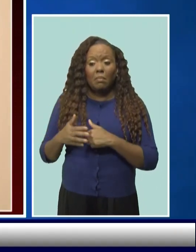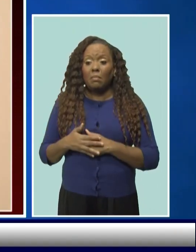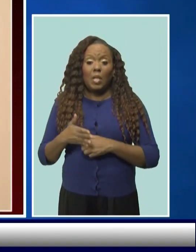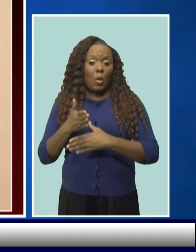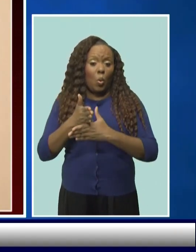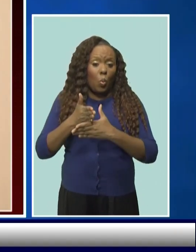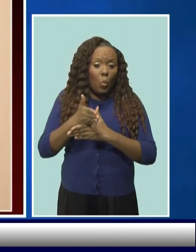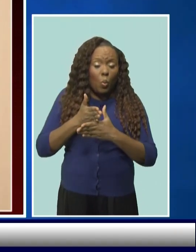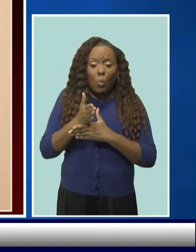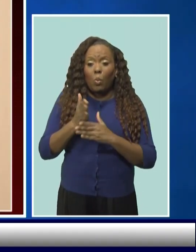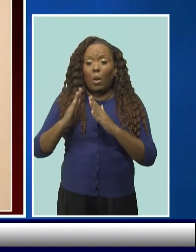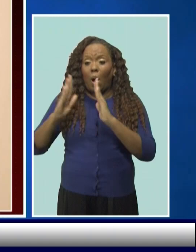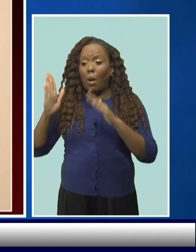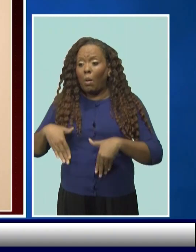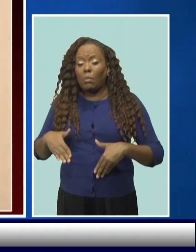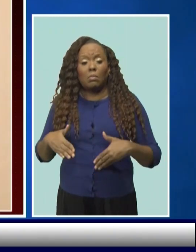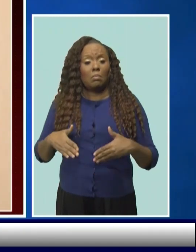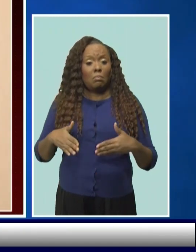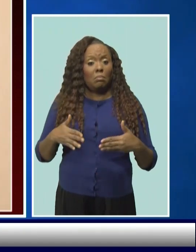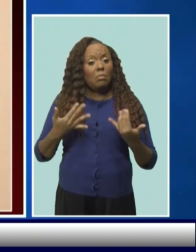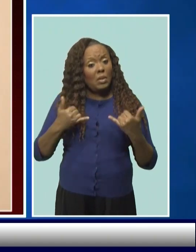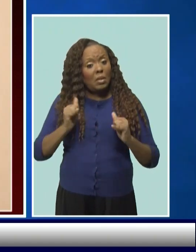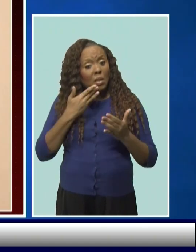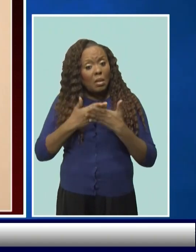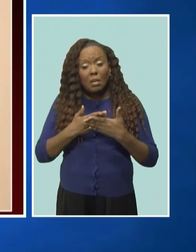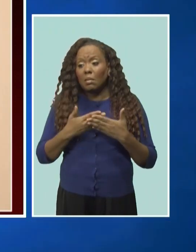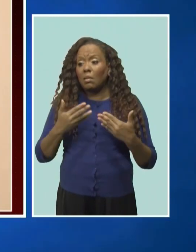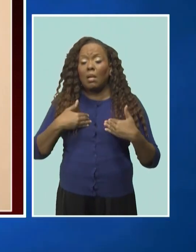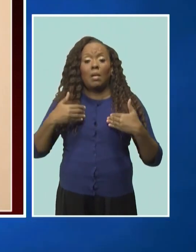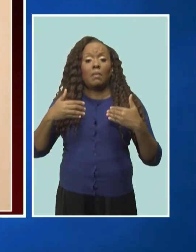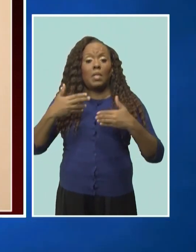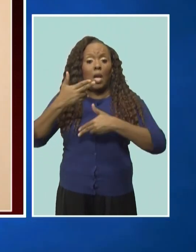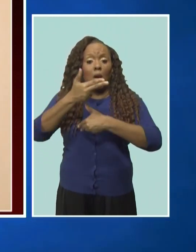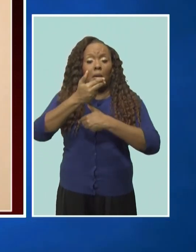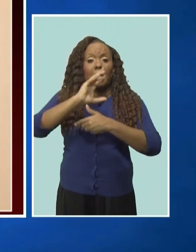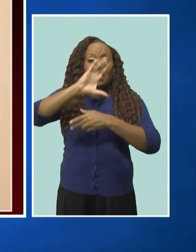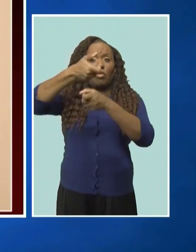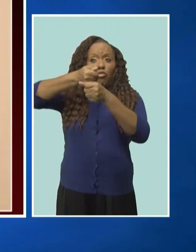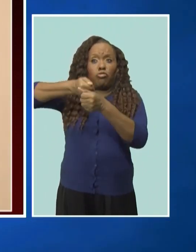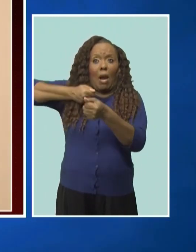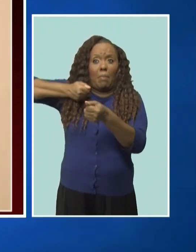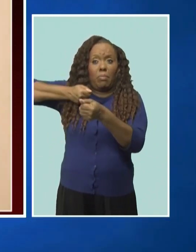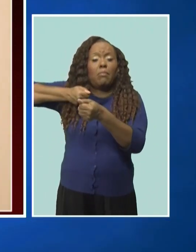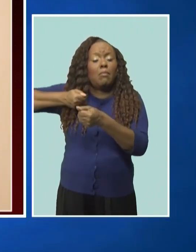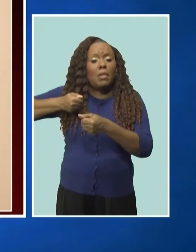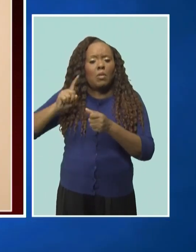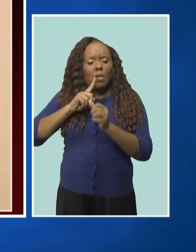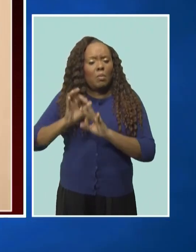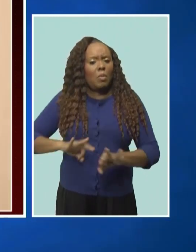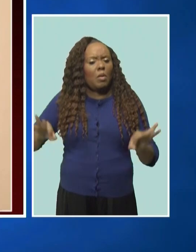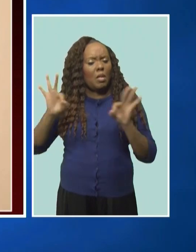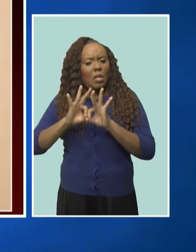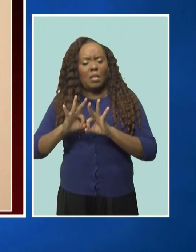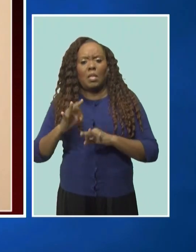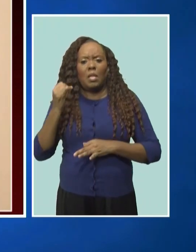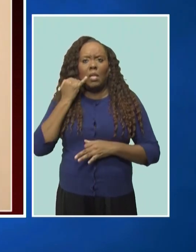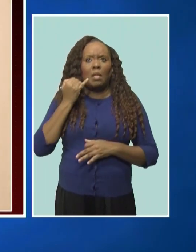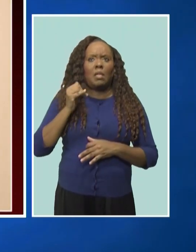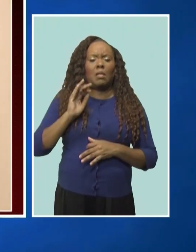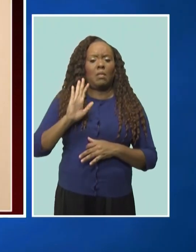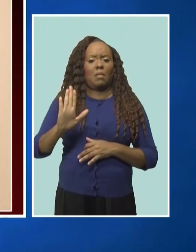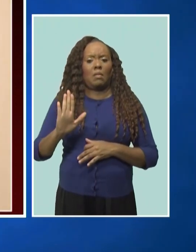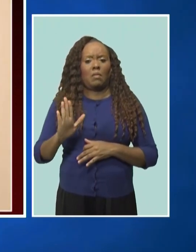houses, they have the hurricane straps. They make sure that they trap down the roofs and so on. And that's important. And even if you have a wood house on a